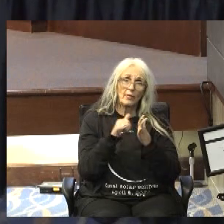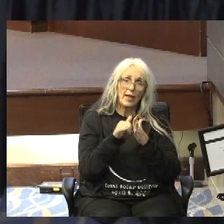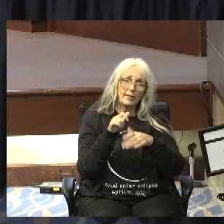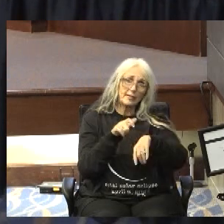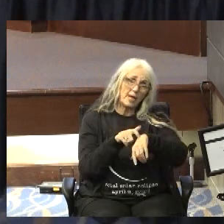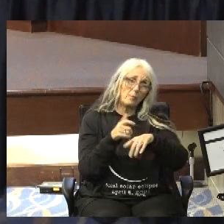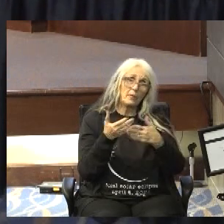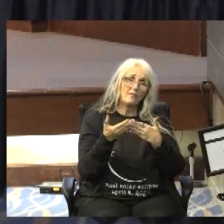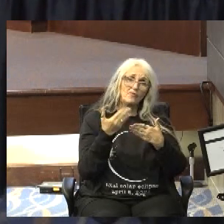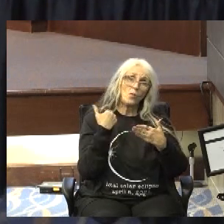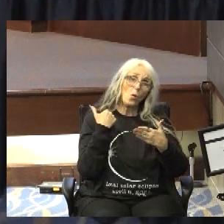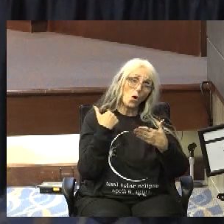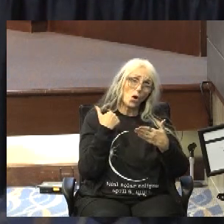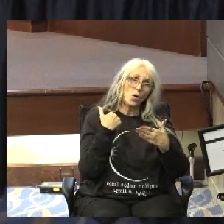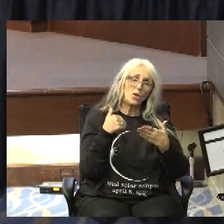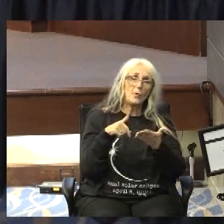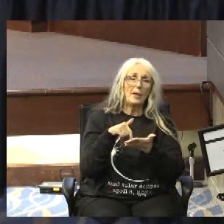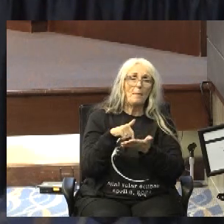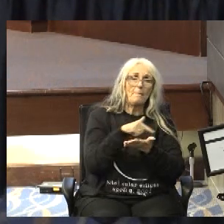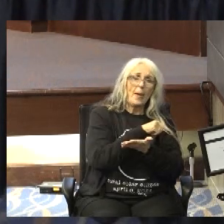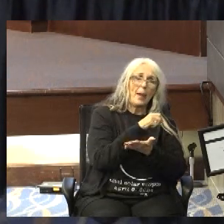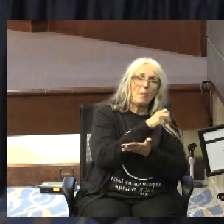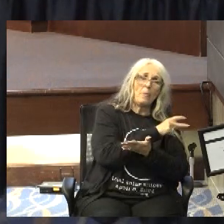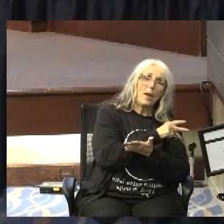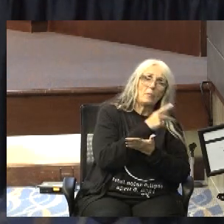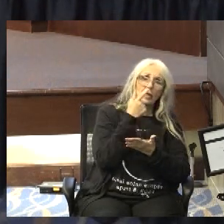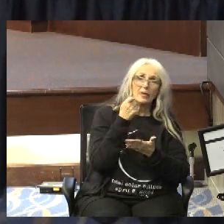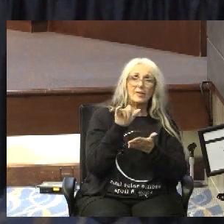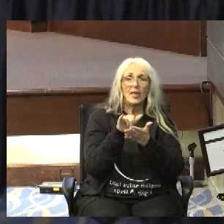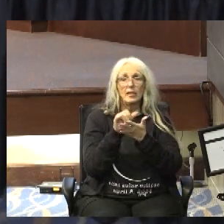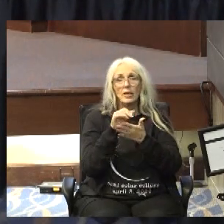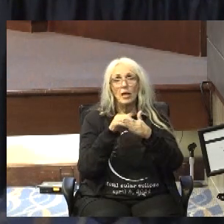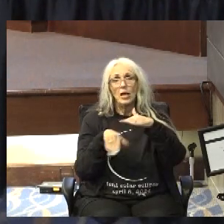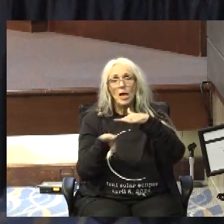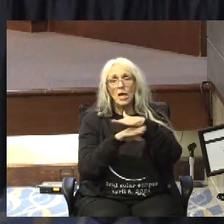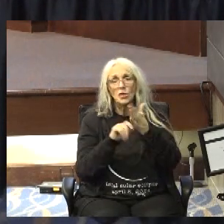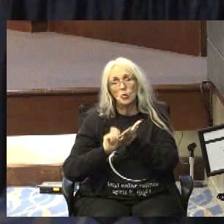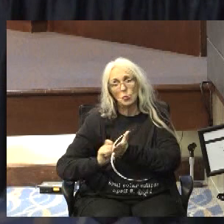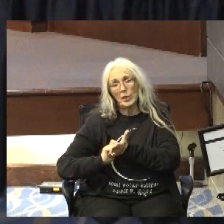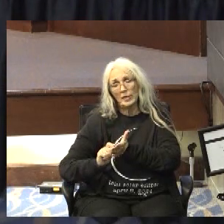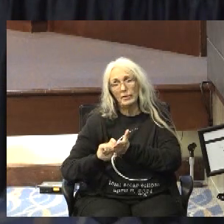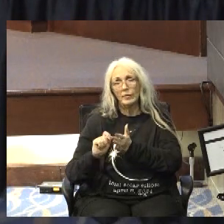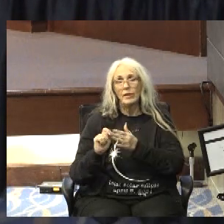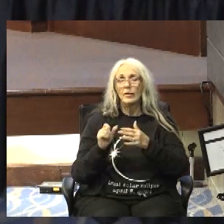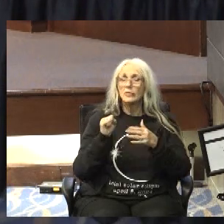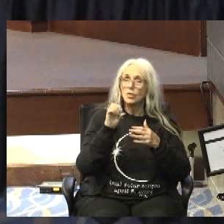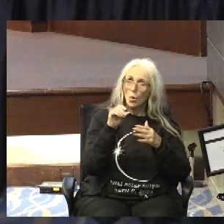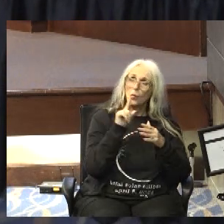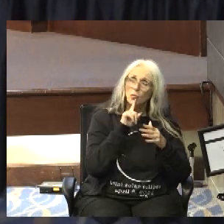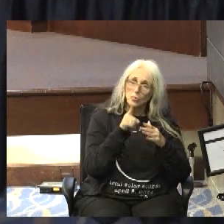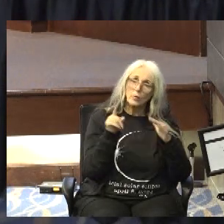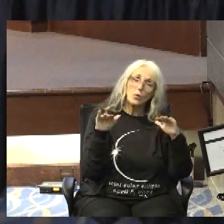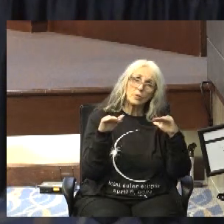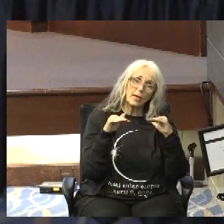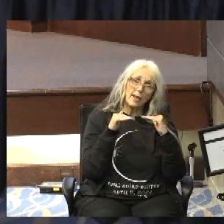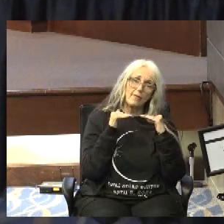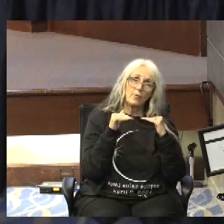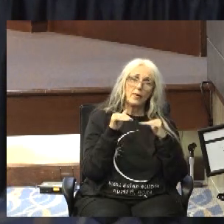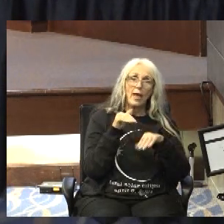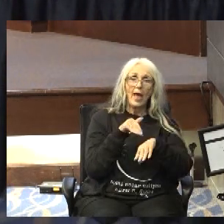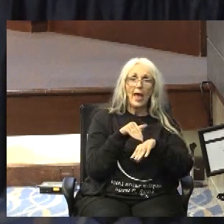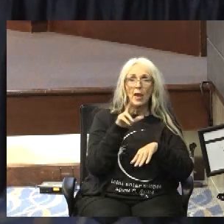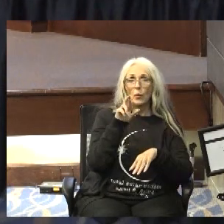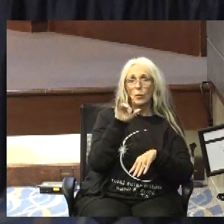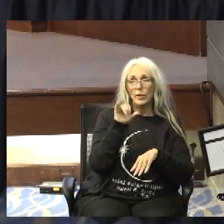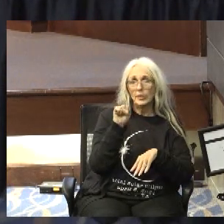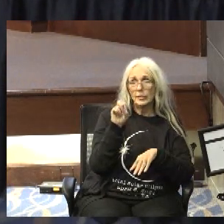reimbursements can go out and be bonded, because they're going to be underwritten just like a city's bond would. So there's a level of kind of at risk, if you will,